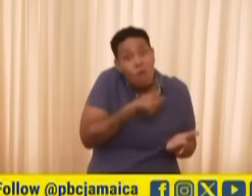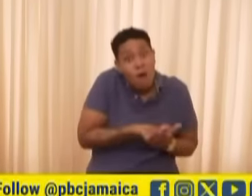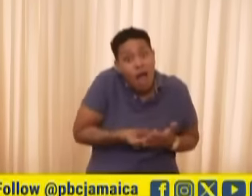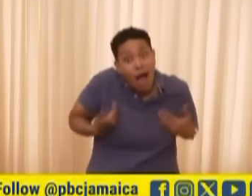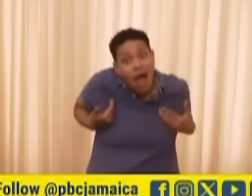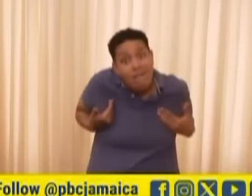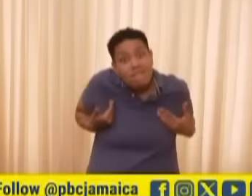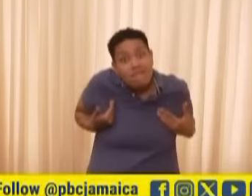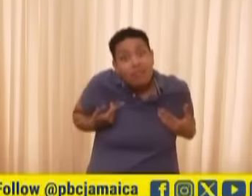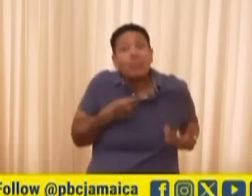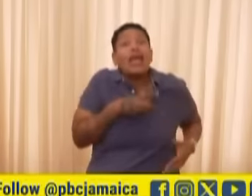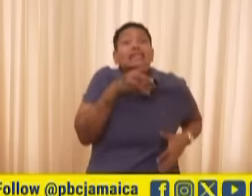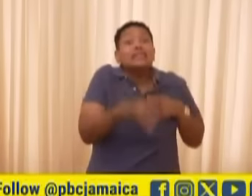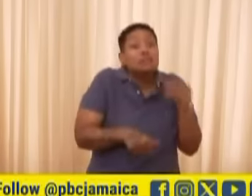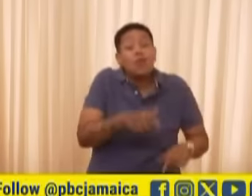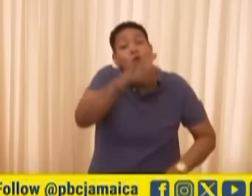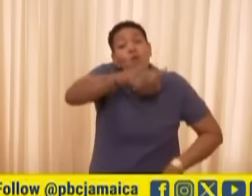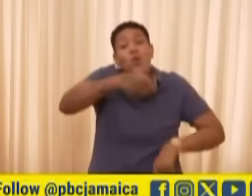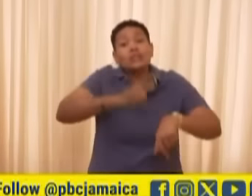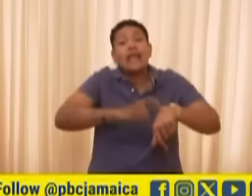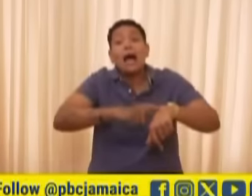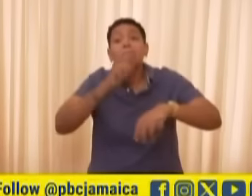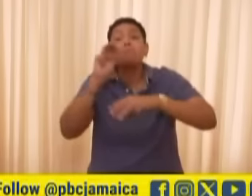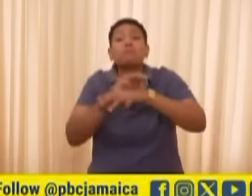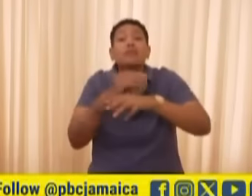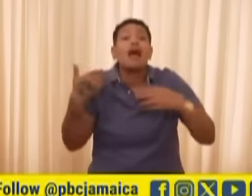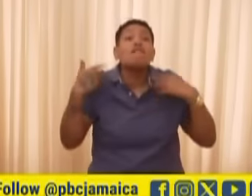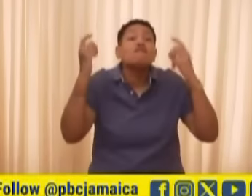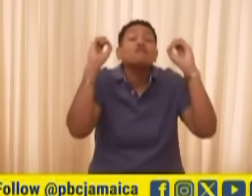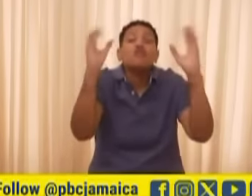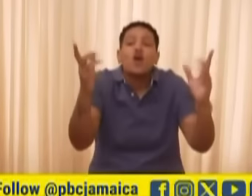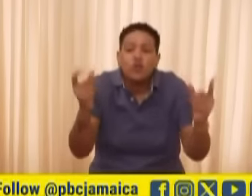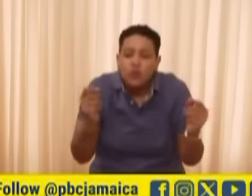the ministry has nothing to do with.